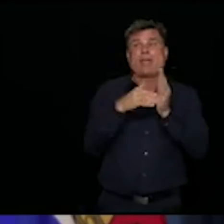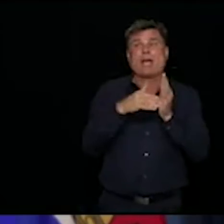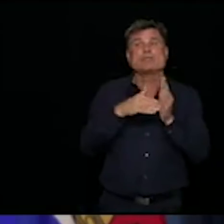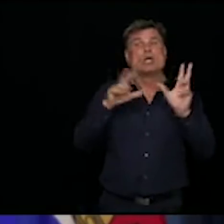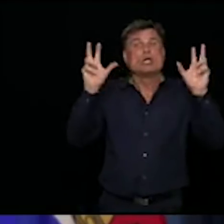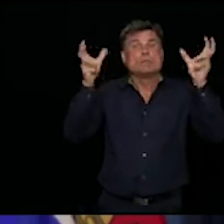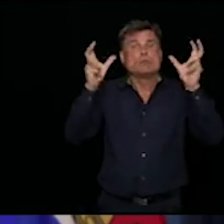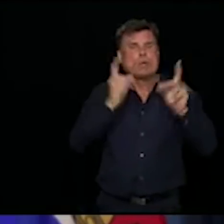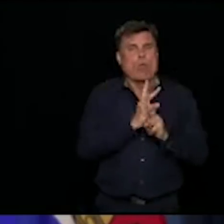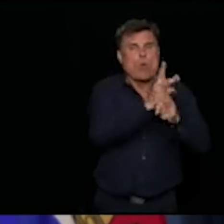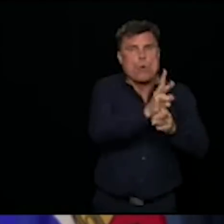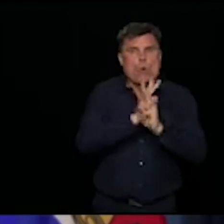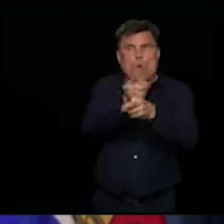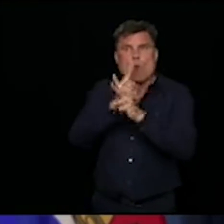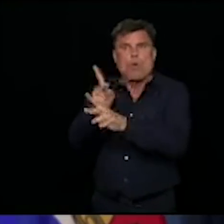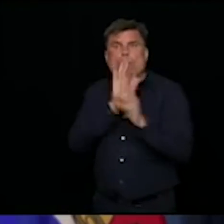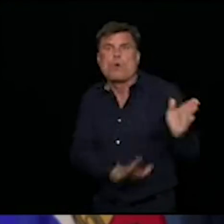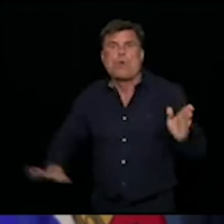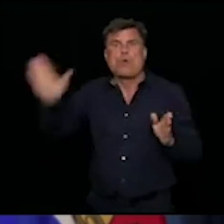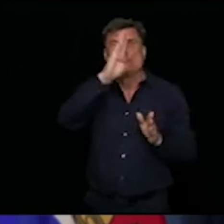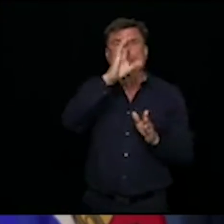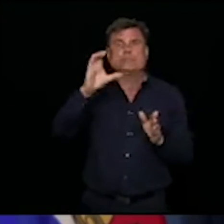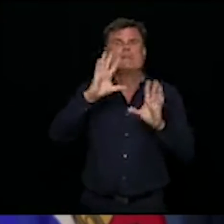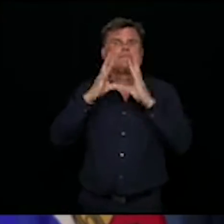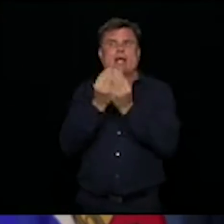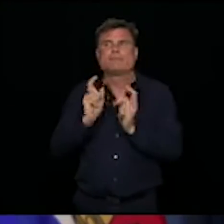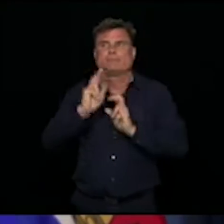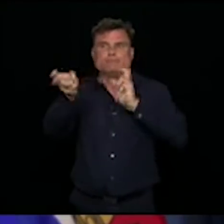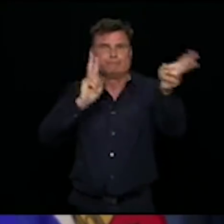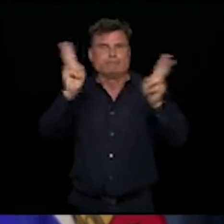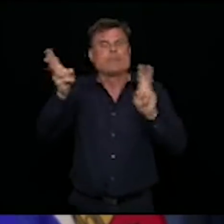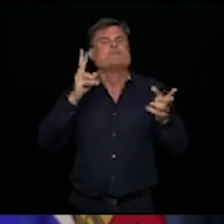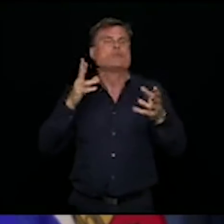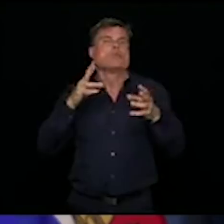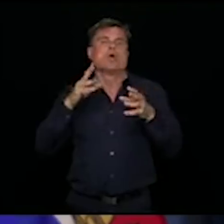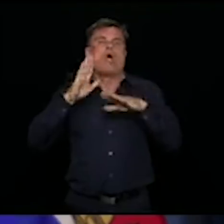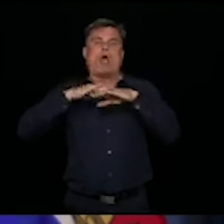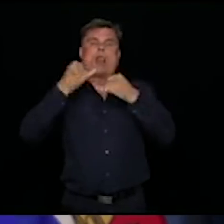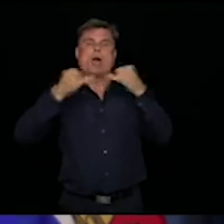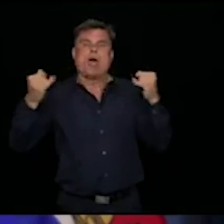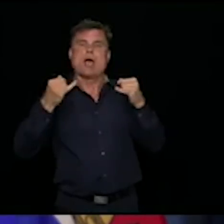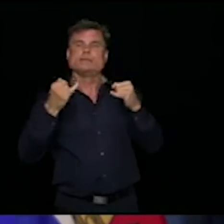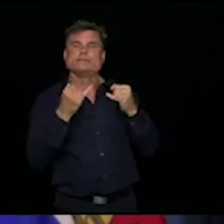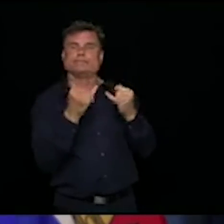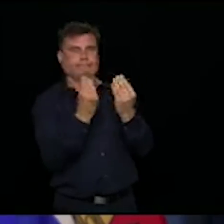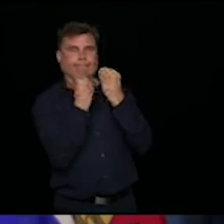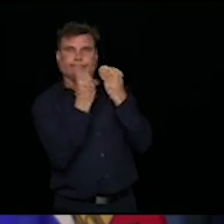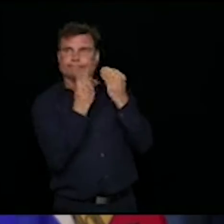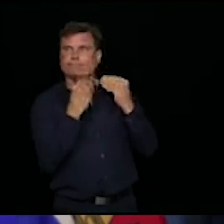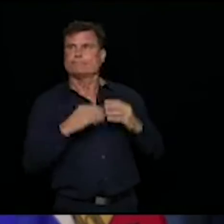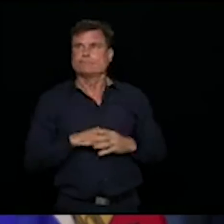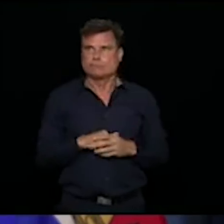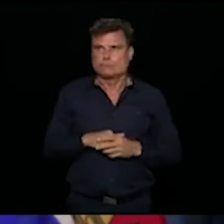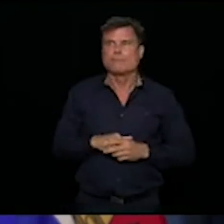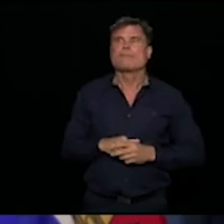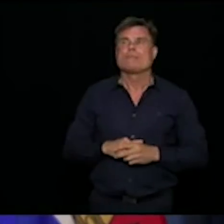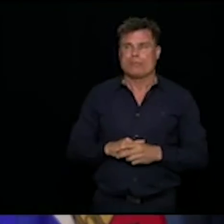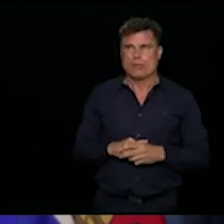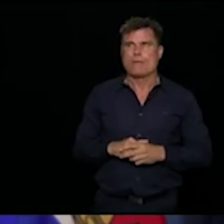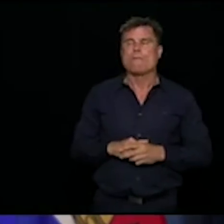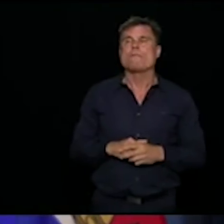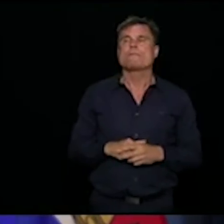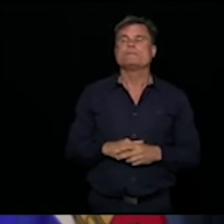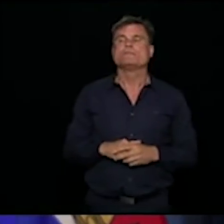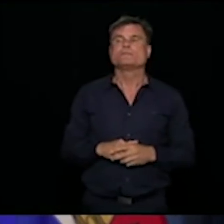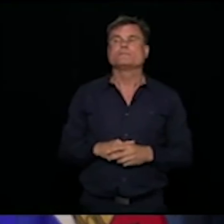province. 23,000 technology devices and computers were loaned and arranged for students throughout the province to stay connected